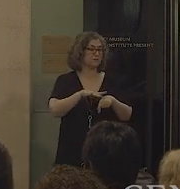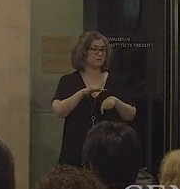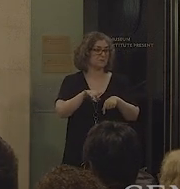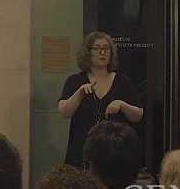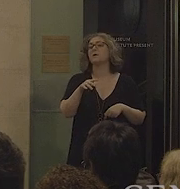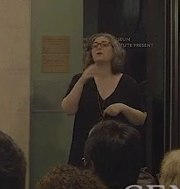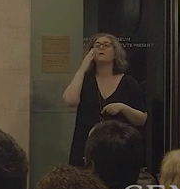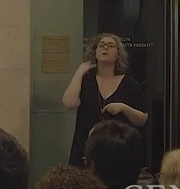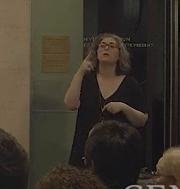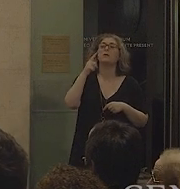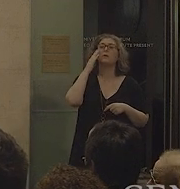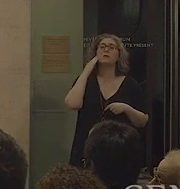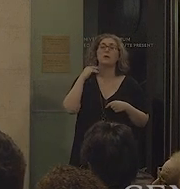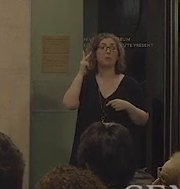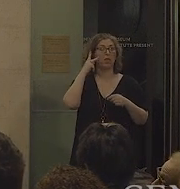Availability of guns. Yes, sir.